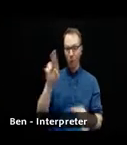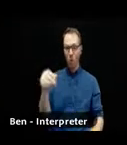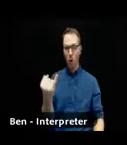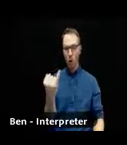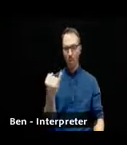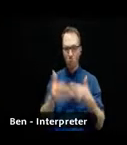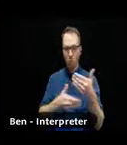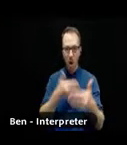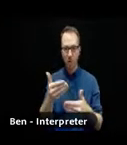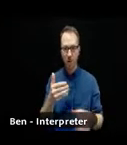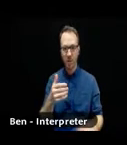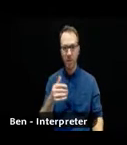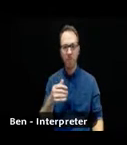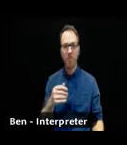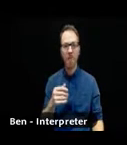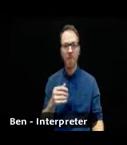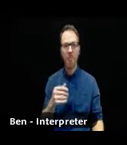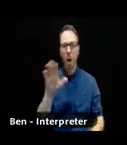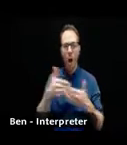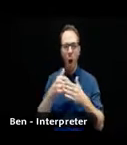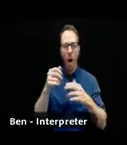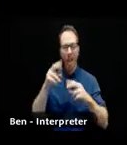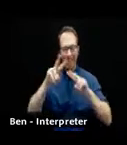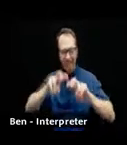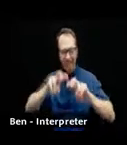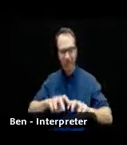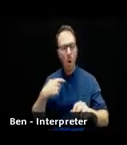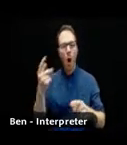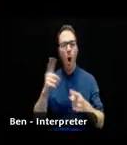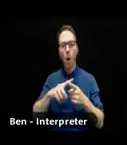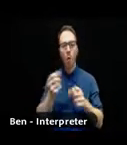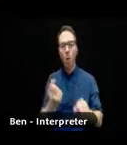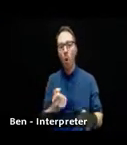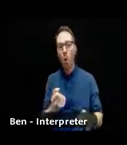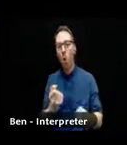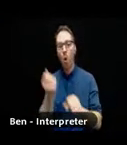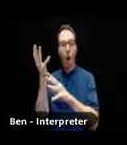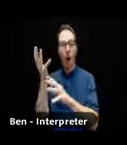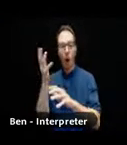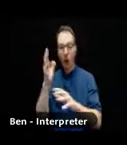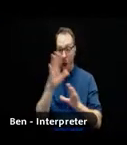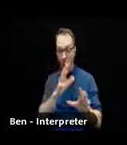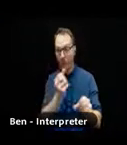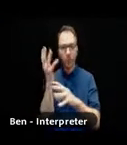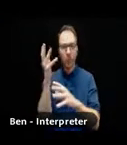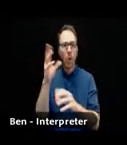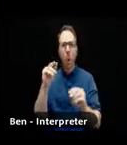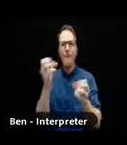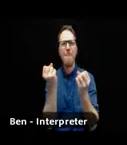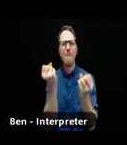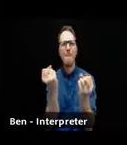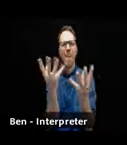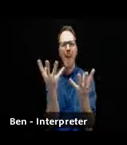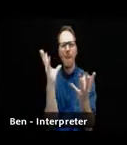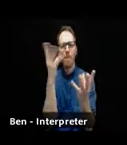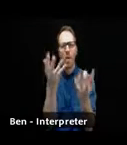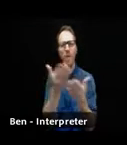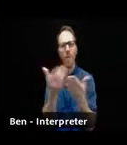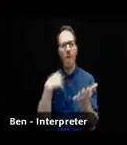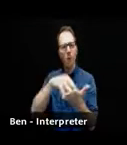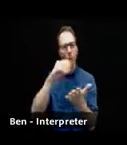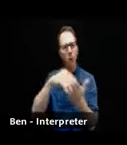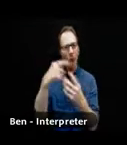process, lethality assessments, all of these things. It's not like we want to throw out the baby with the bathwater, right? Like there's many, many beautiful things we've learned from